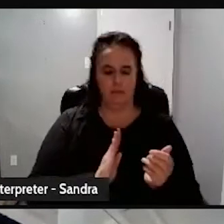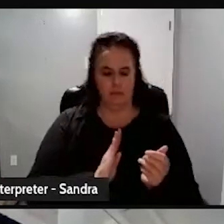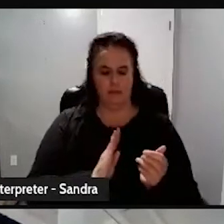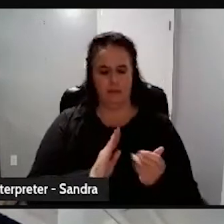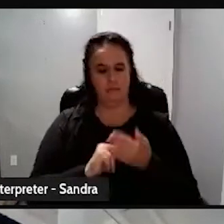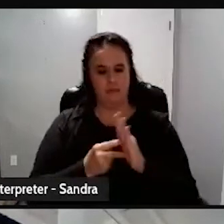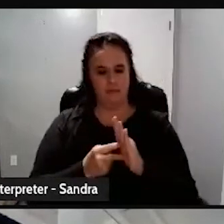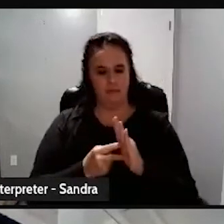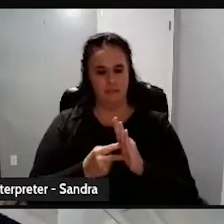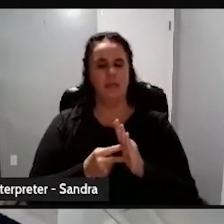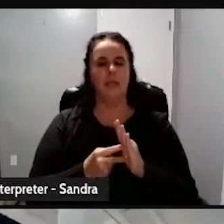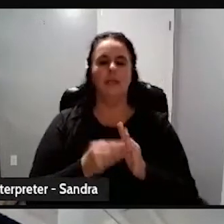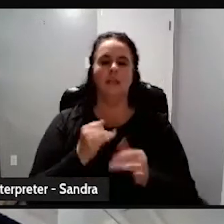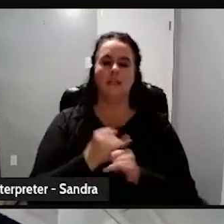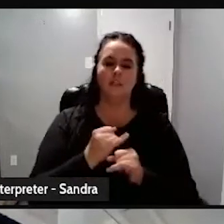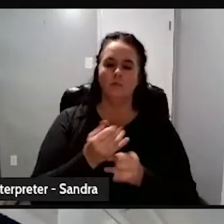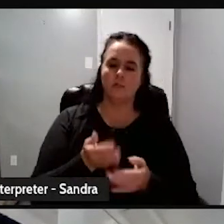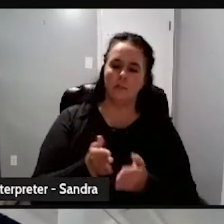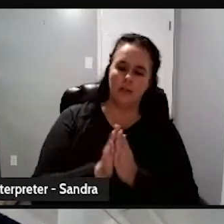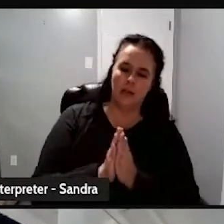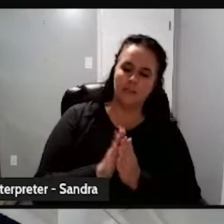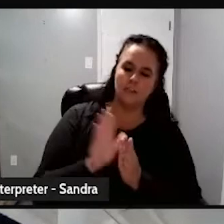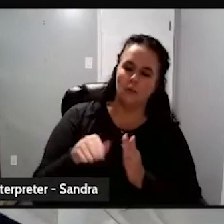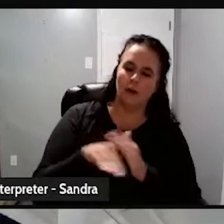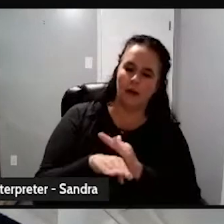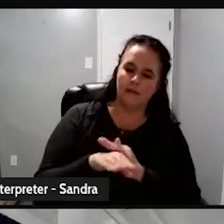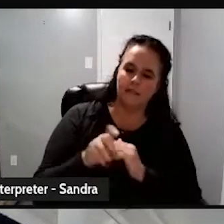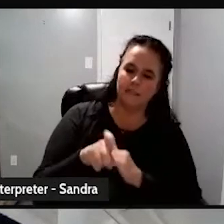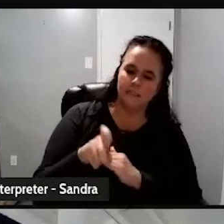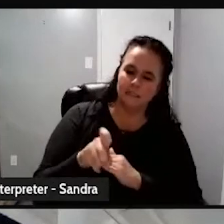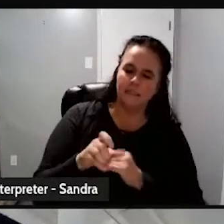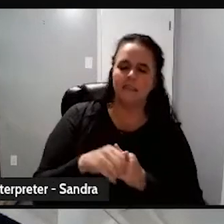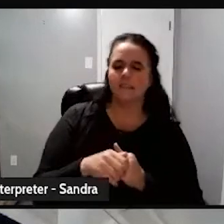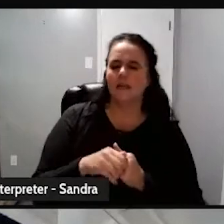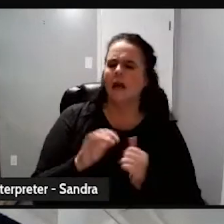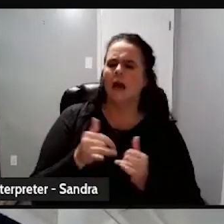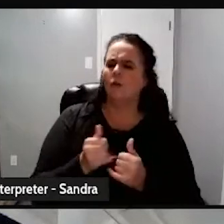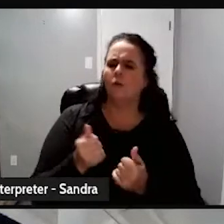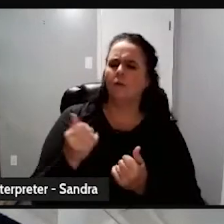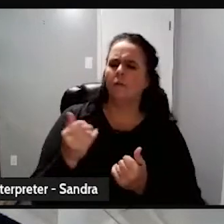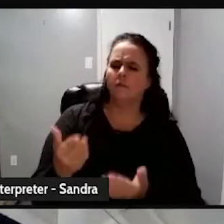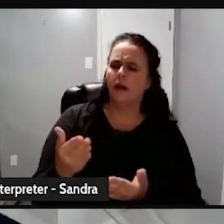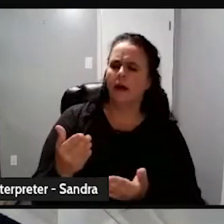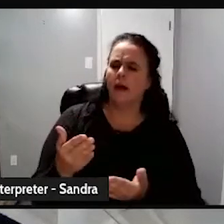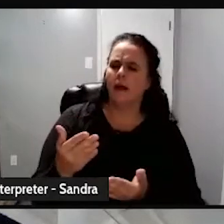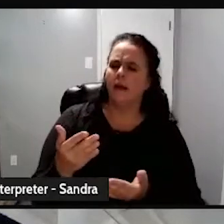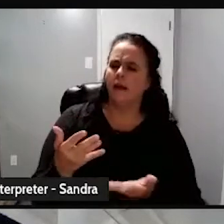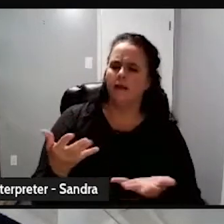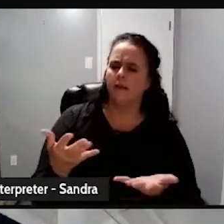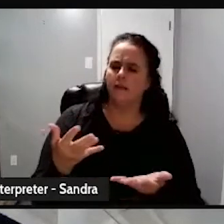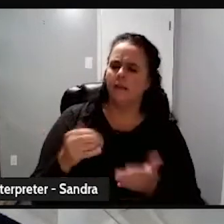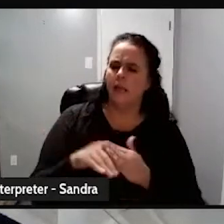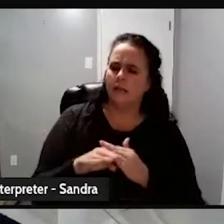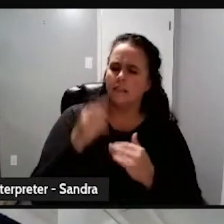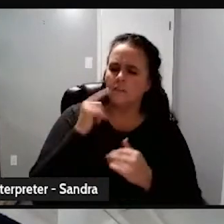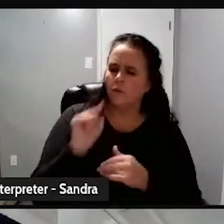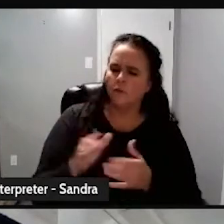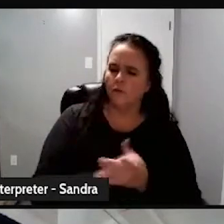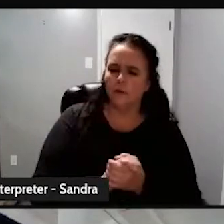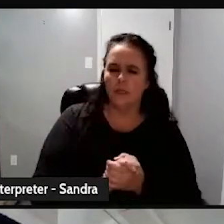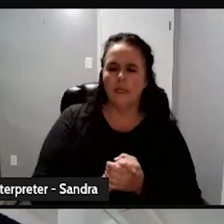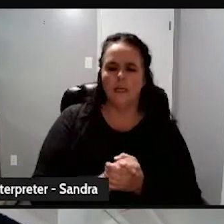say, the institution then asks, what are your access needs, how we can provide. However, if you as an artist approach a gallery